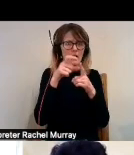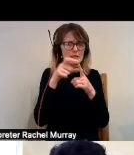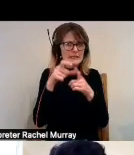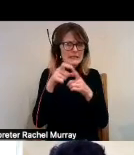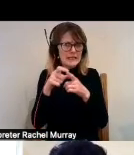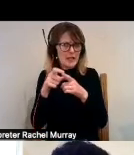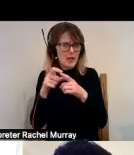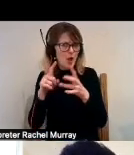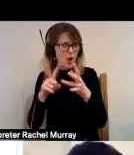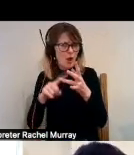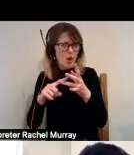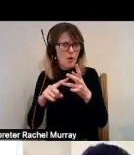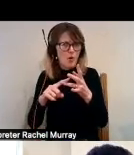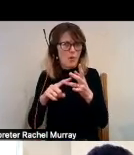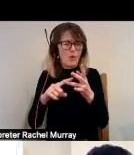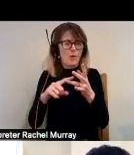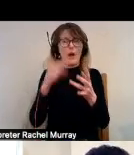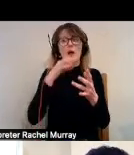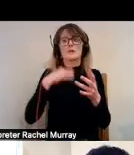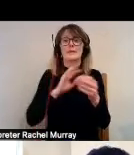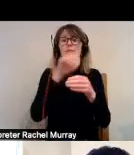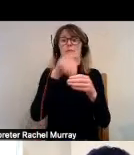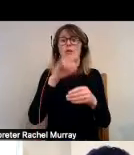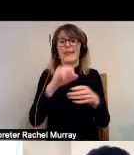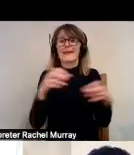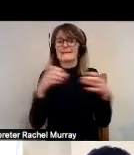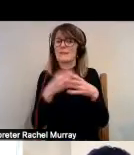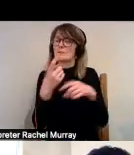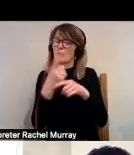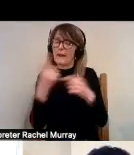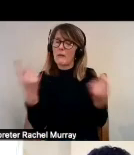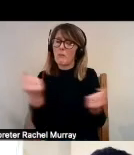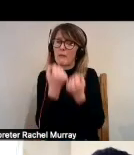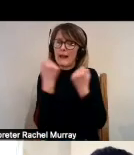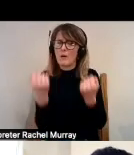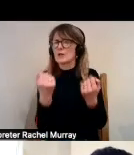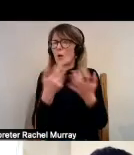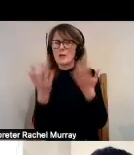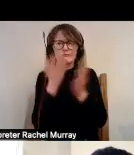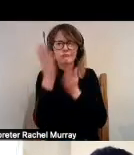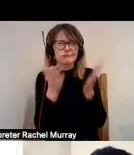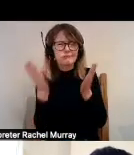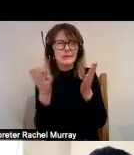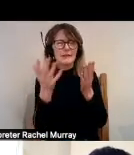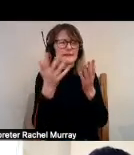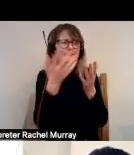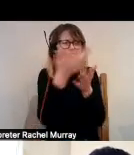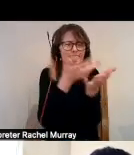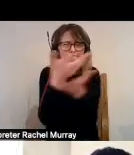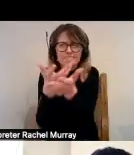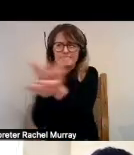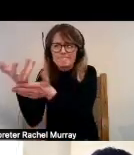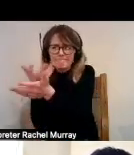about power within their roles as DDO. So there's all sorts of places where I've been sort of taking this and exploring it and just enabling conversations to